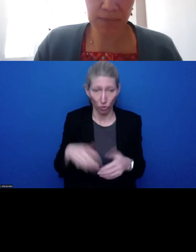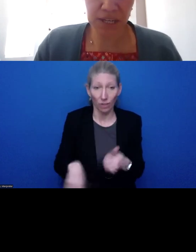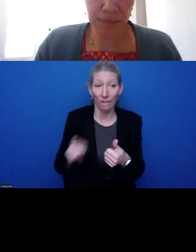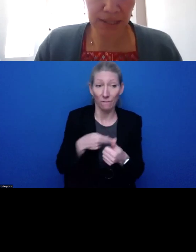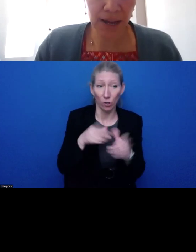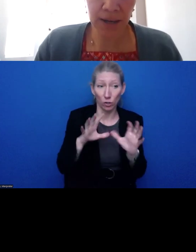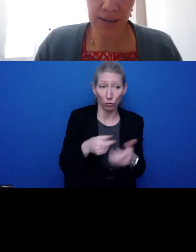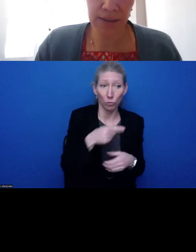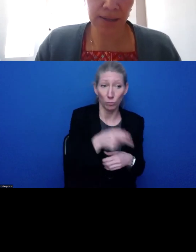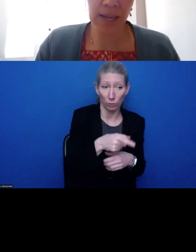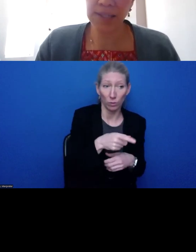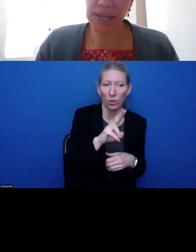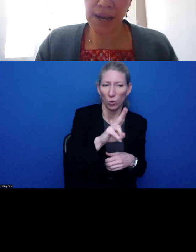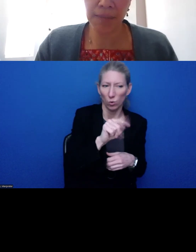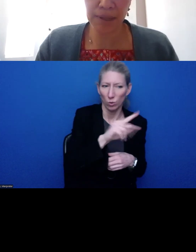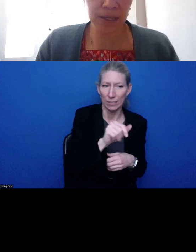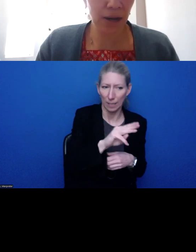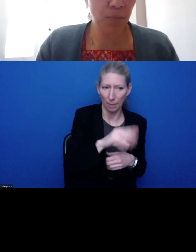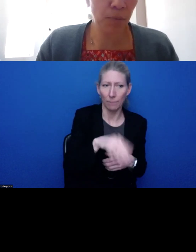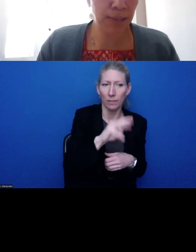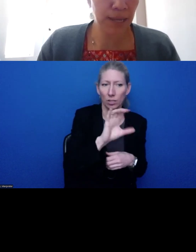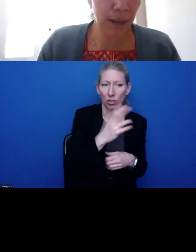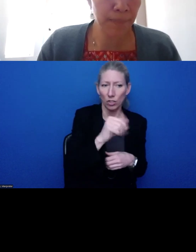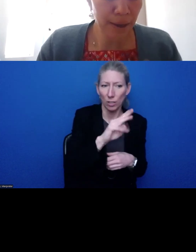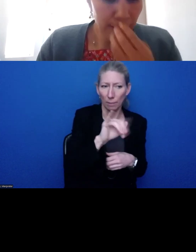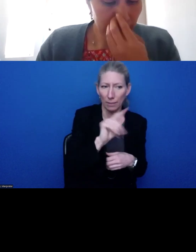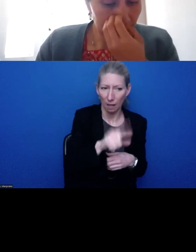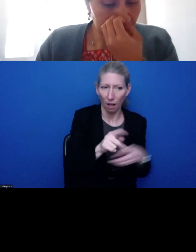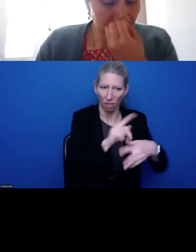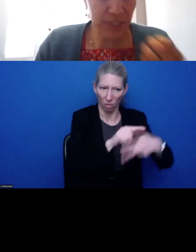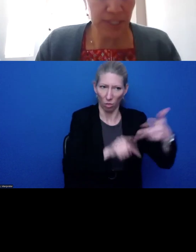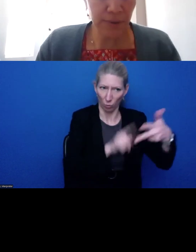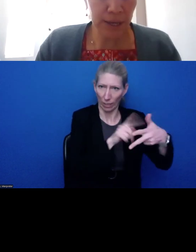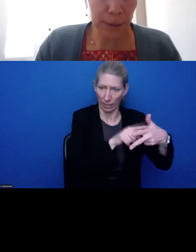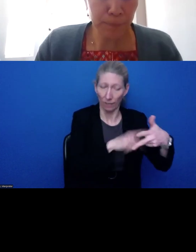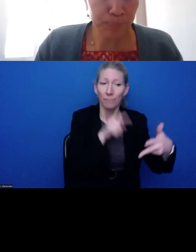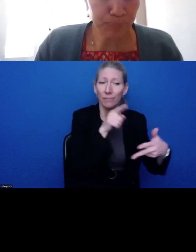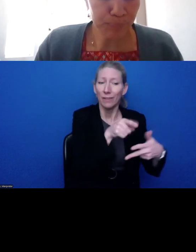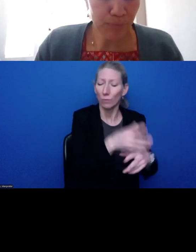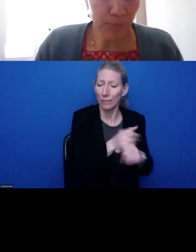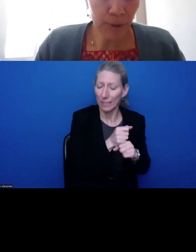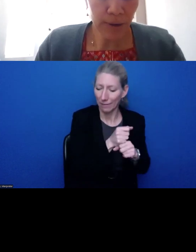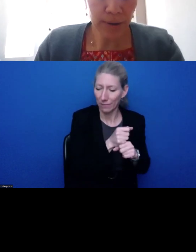the Utzam Chinamital and the Achtzalam and the Rahpop Achtzalam, they received